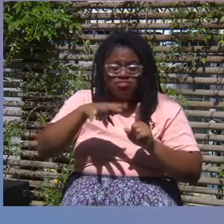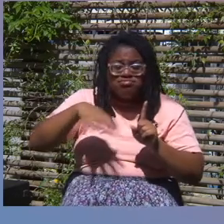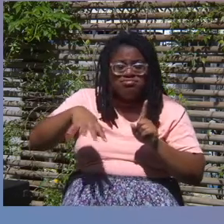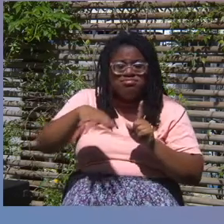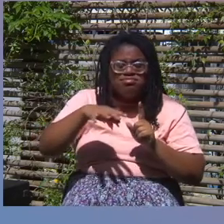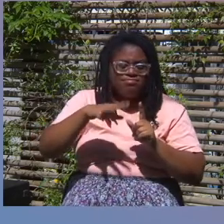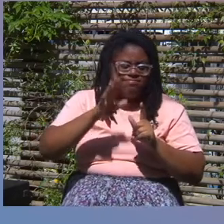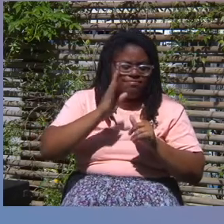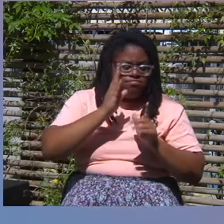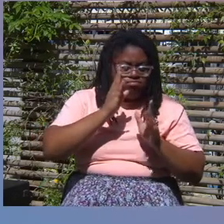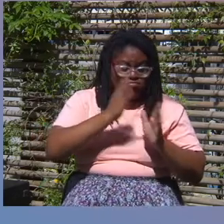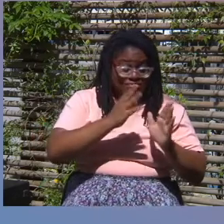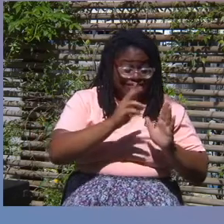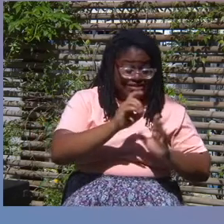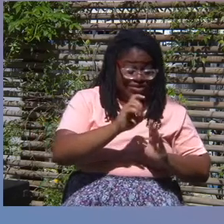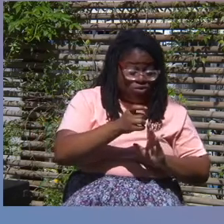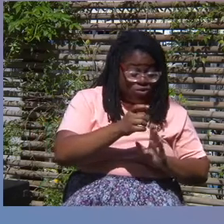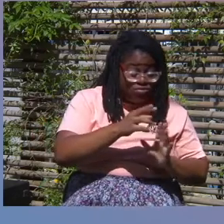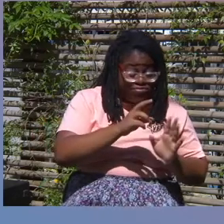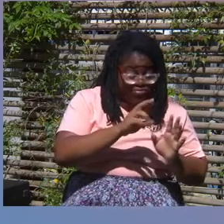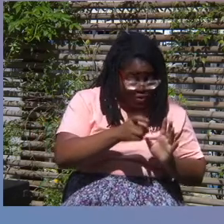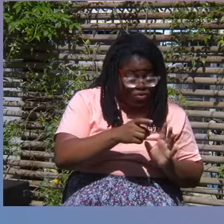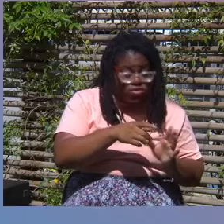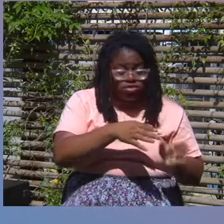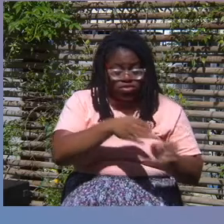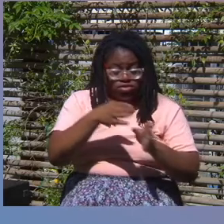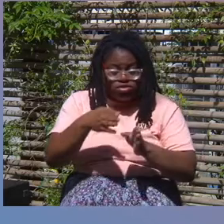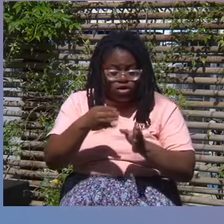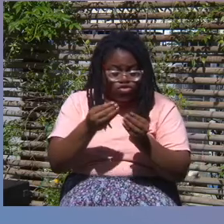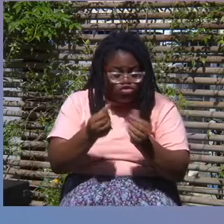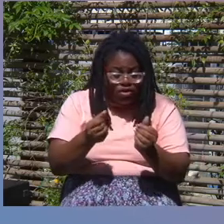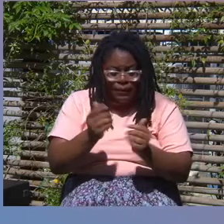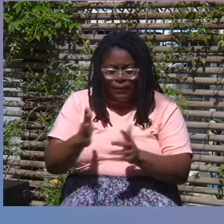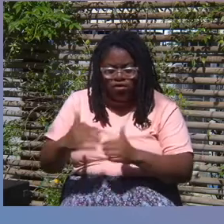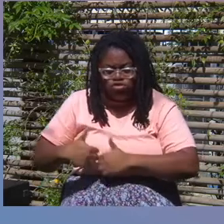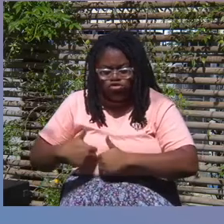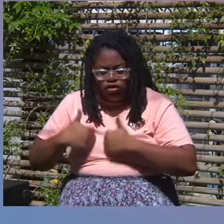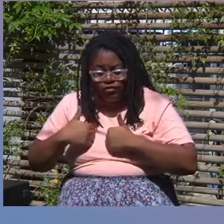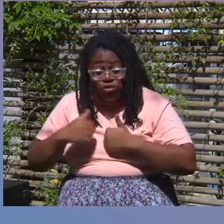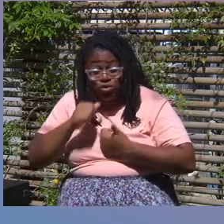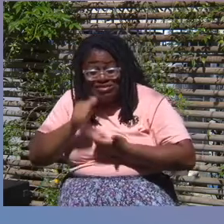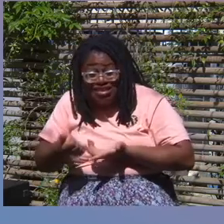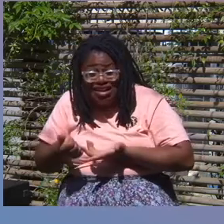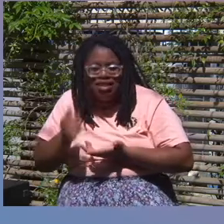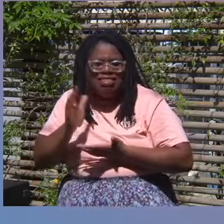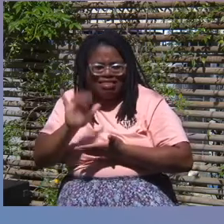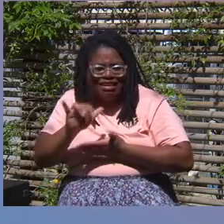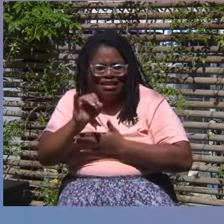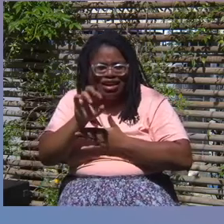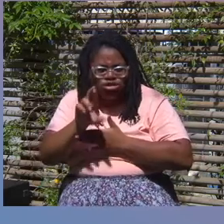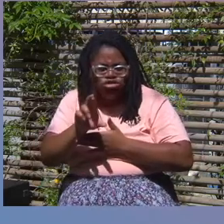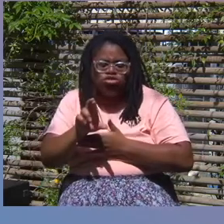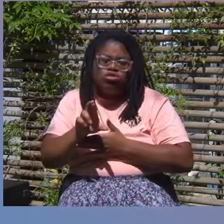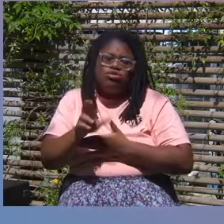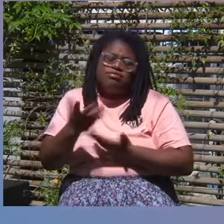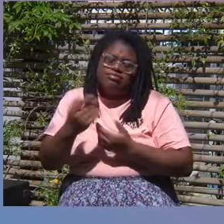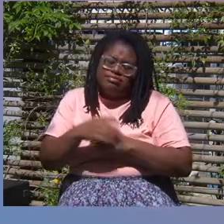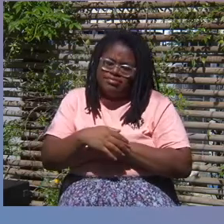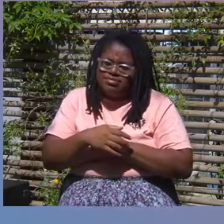of, you know, diagnosis, treatment, survival or not of cancer. I had